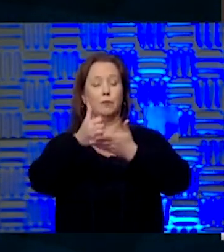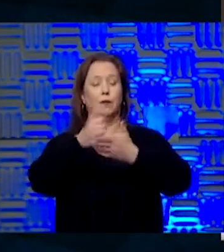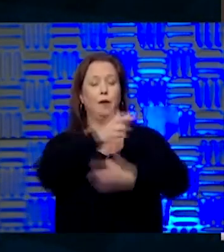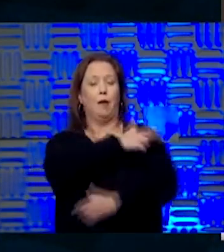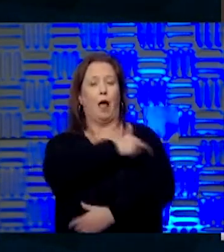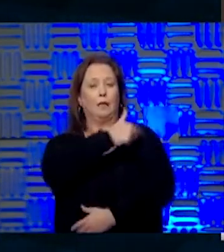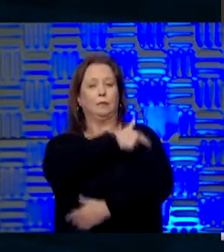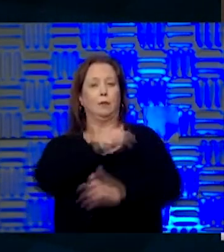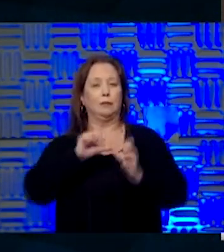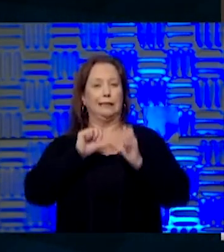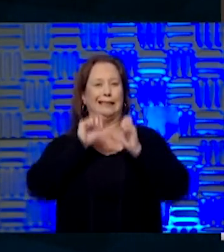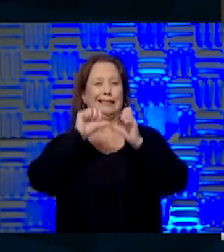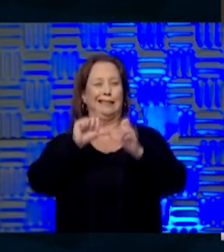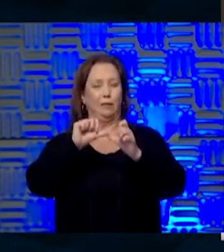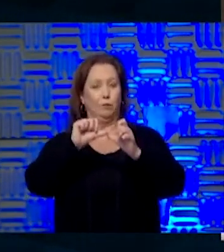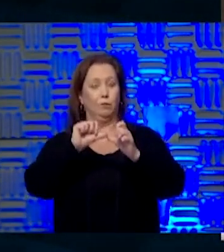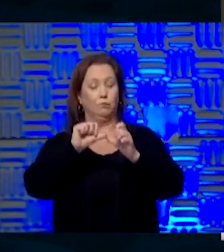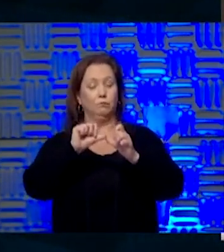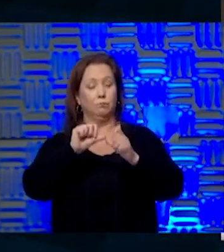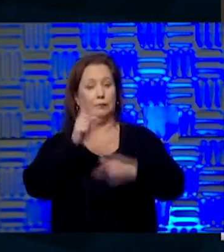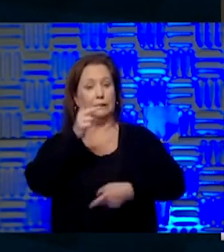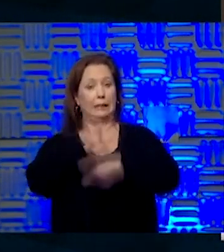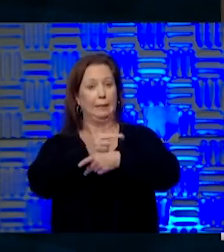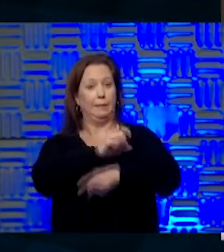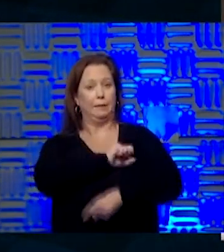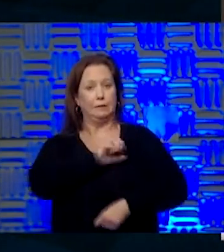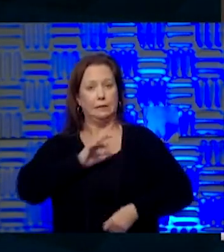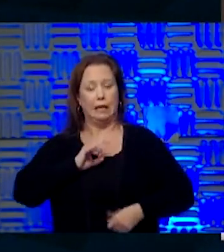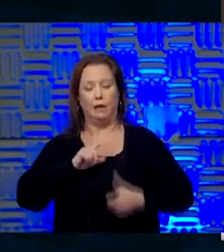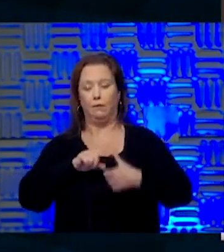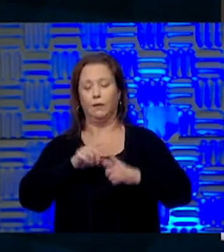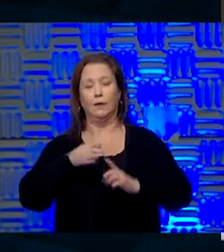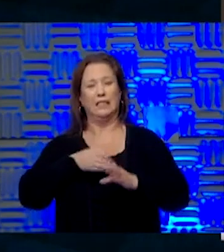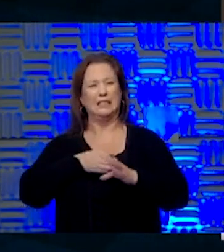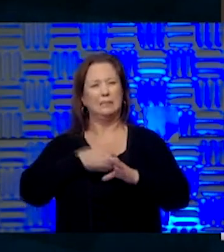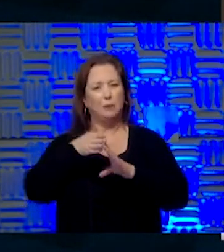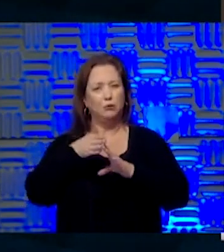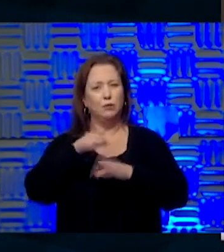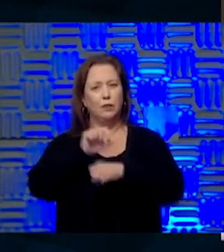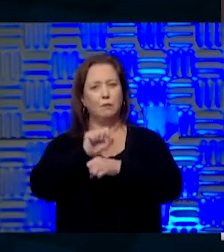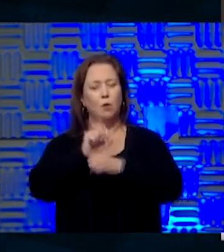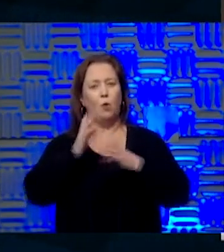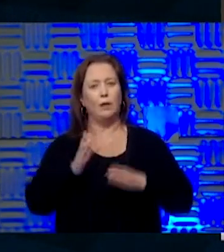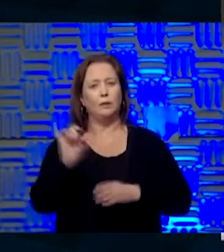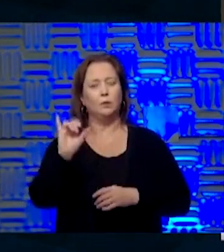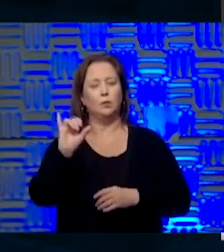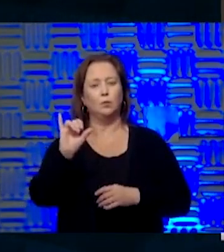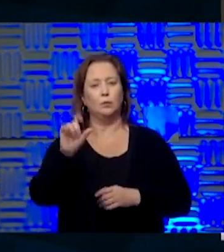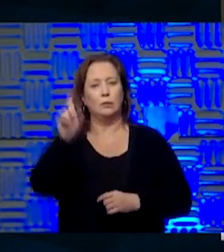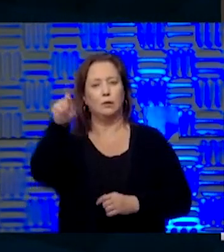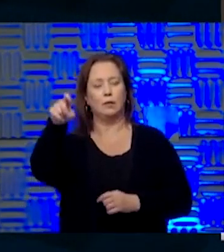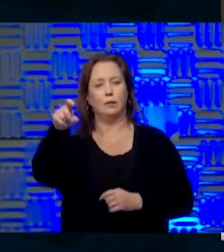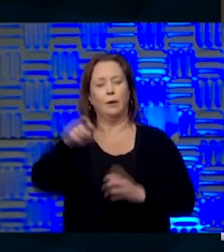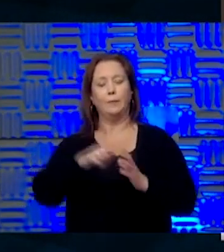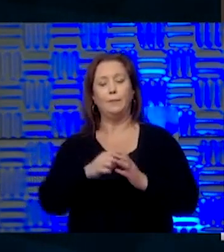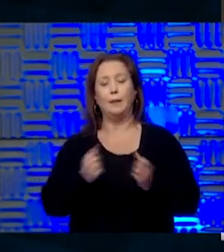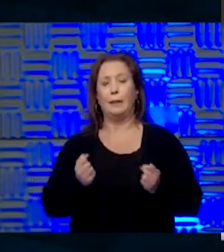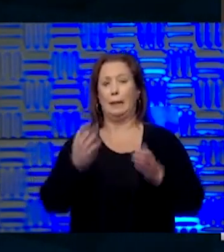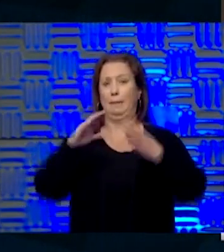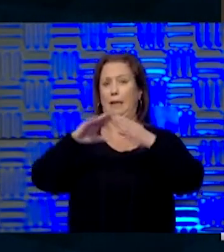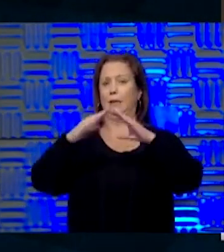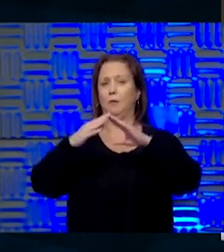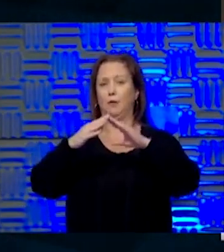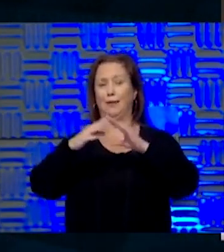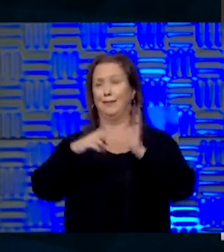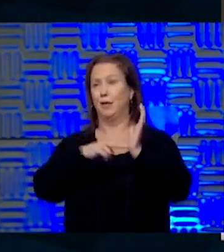hospital to continue to employ the specialty employees that they have that are necessary. In many communities, that's a